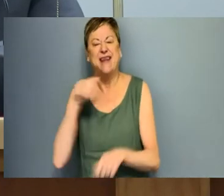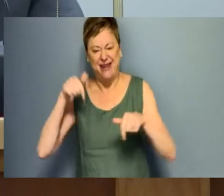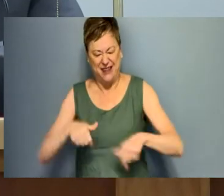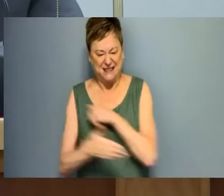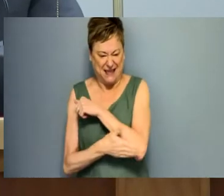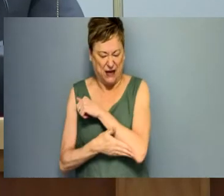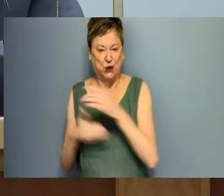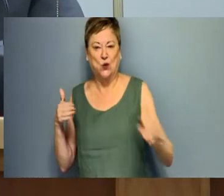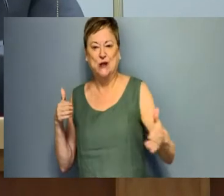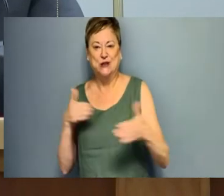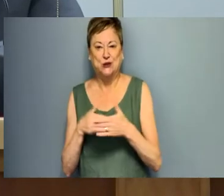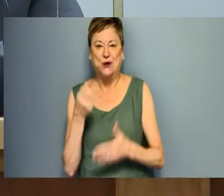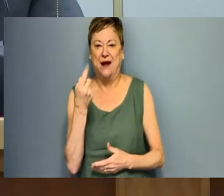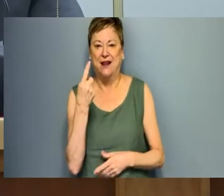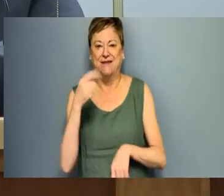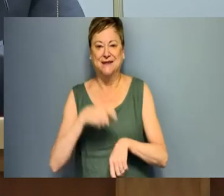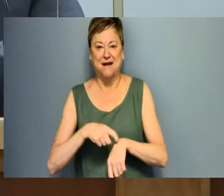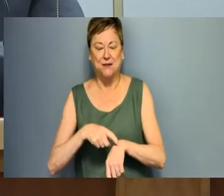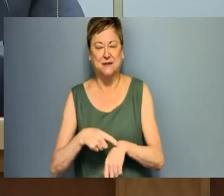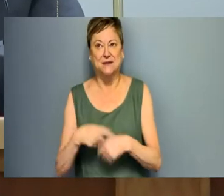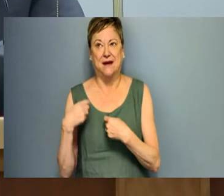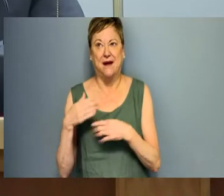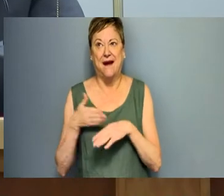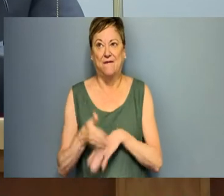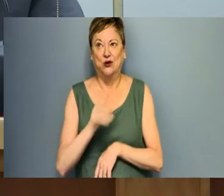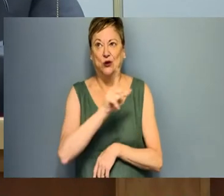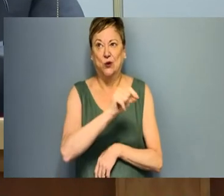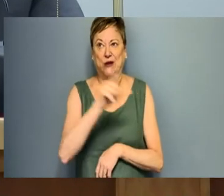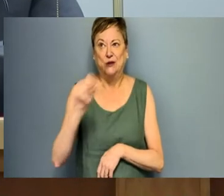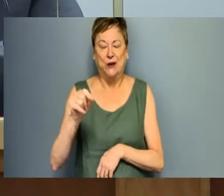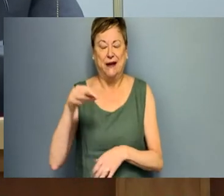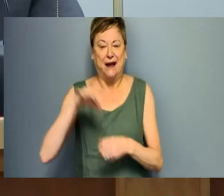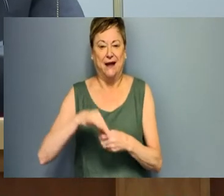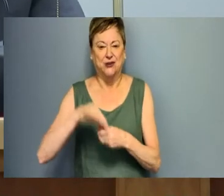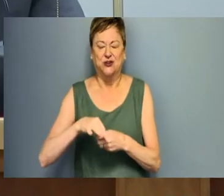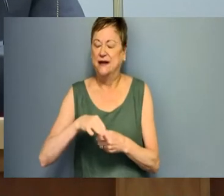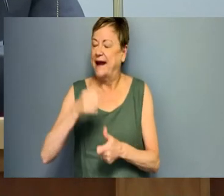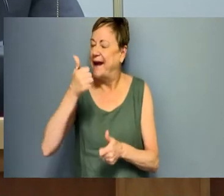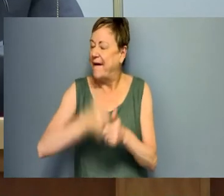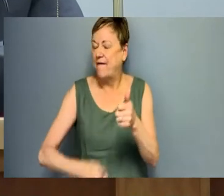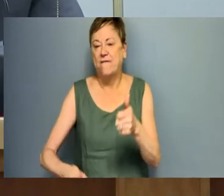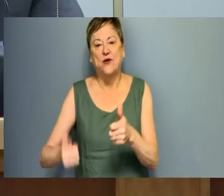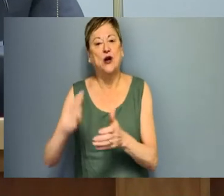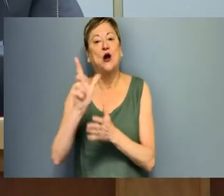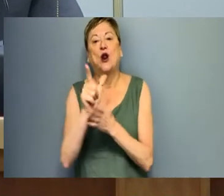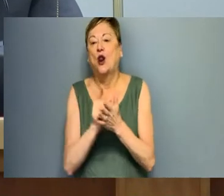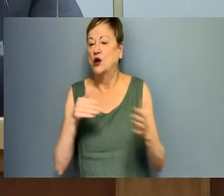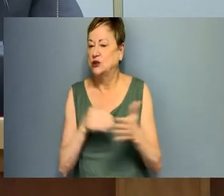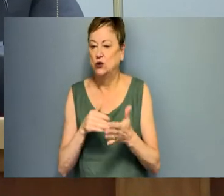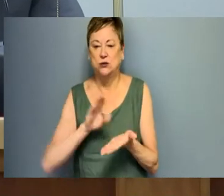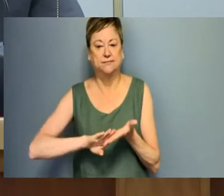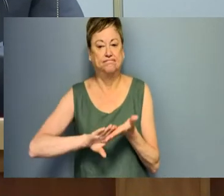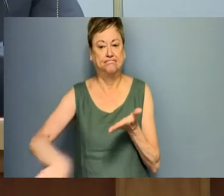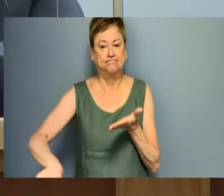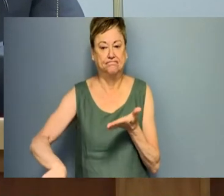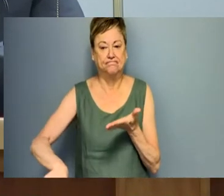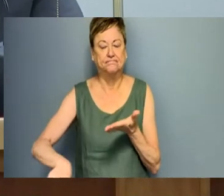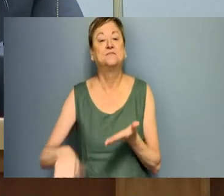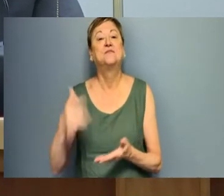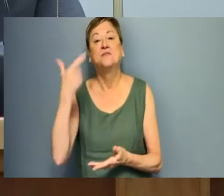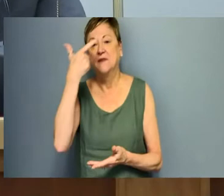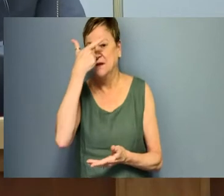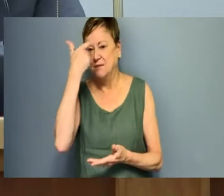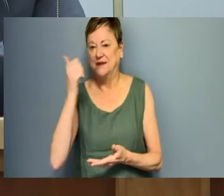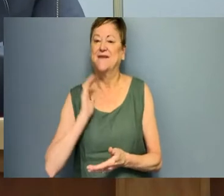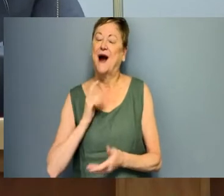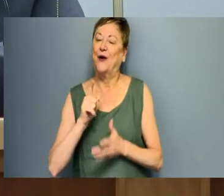times after the 2020 election, and every single lawsuit was dismissed, thanks to the legal